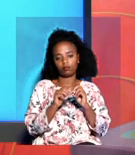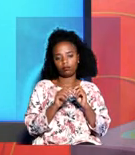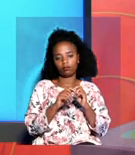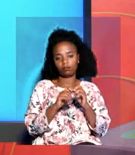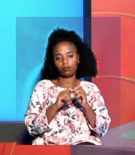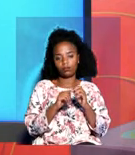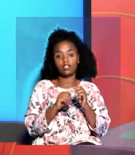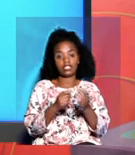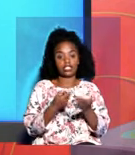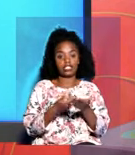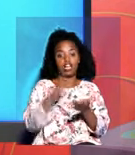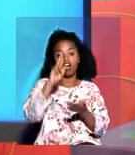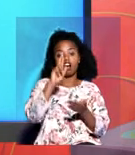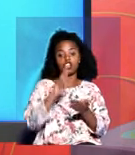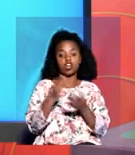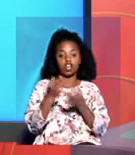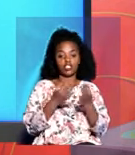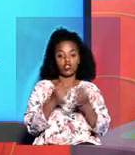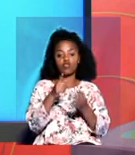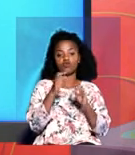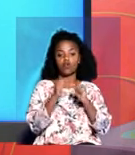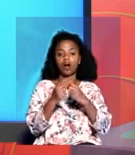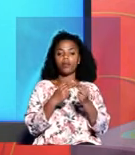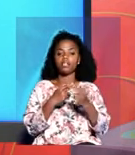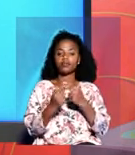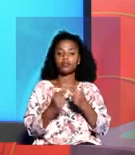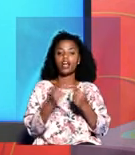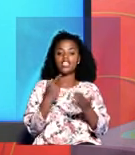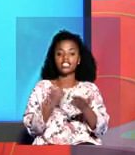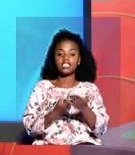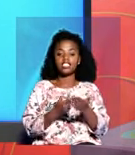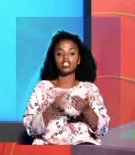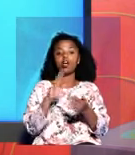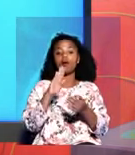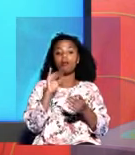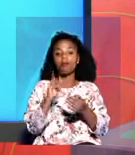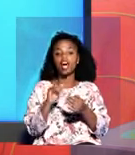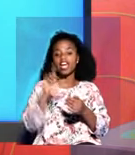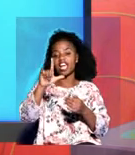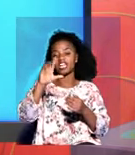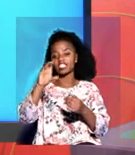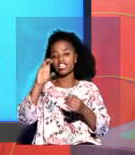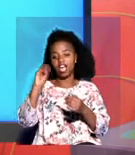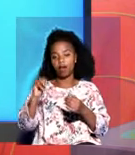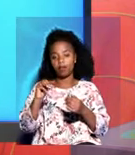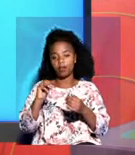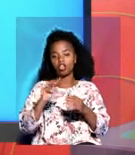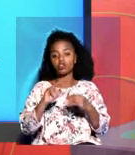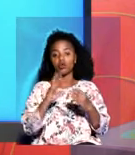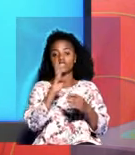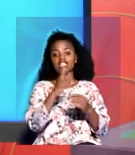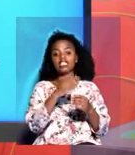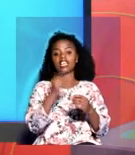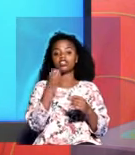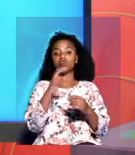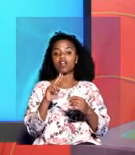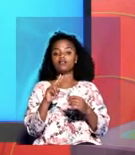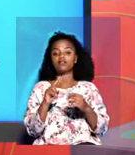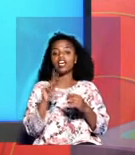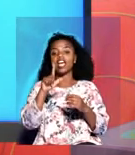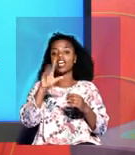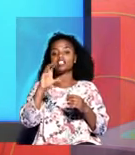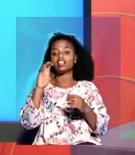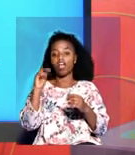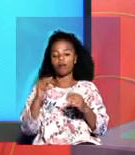So this is a rational expression. You can multiply this by LCM. The LCM of 6 and 12, it is 12. Multiply by 12